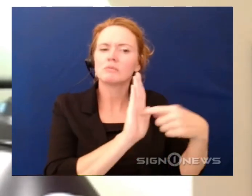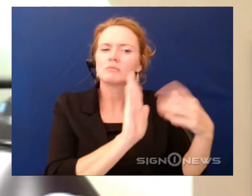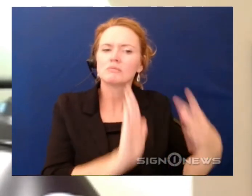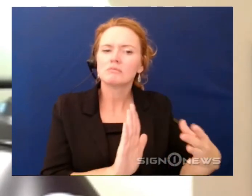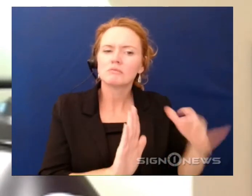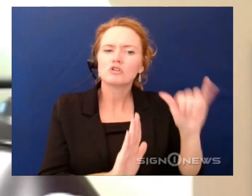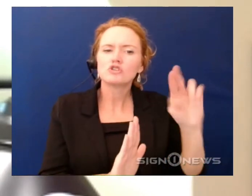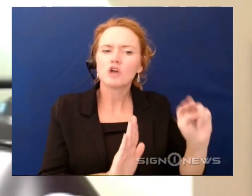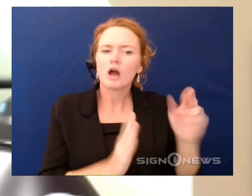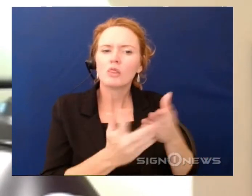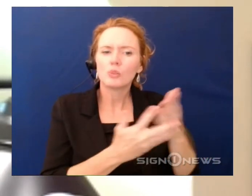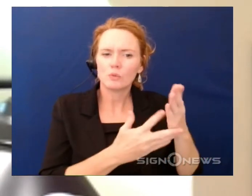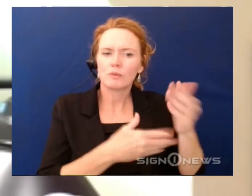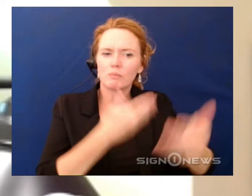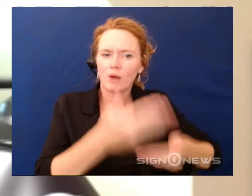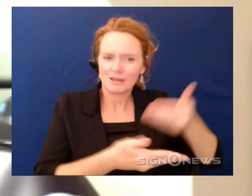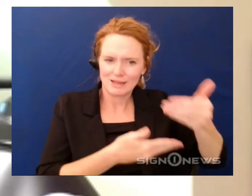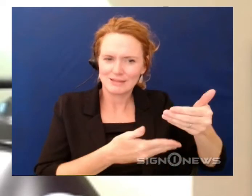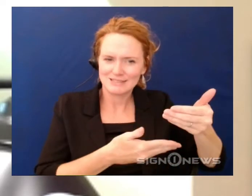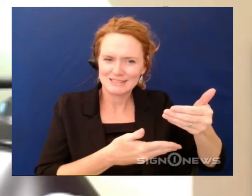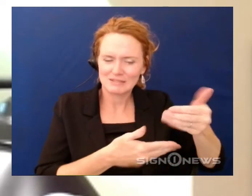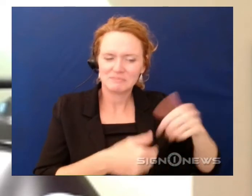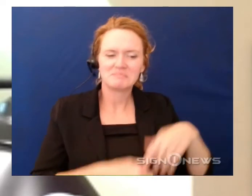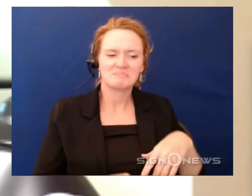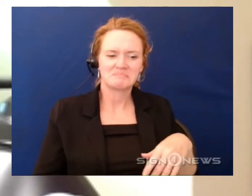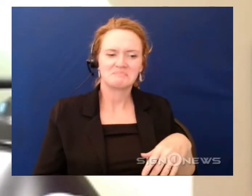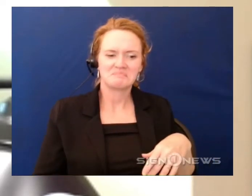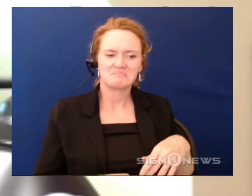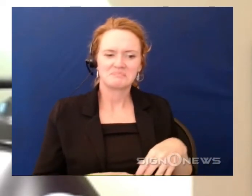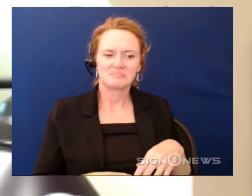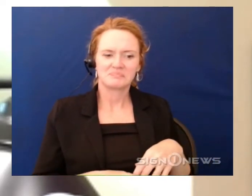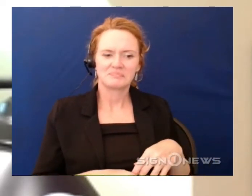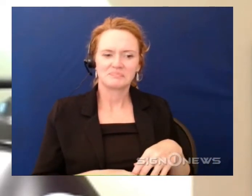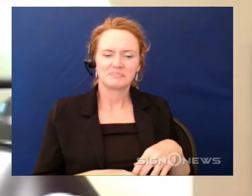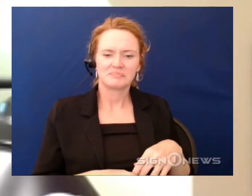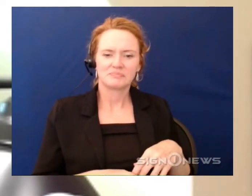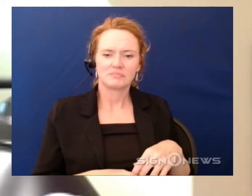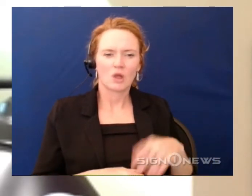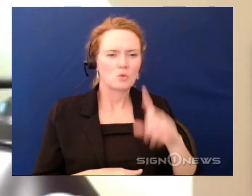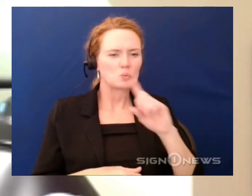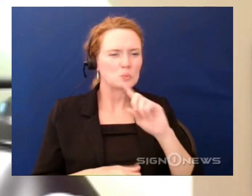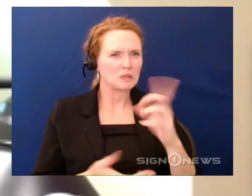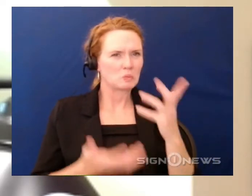this process. So I just wanted to get